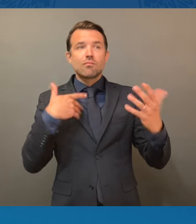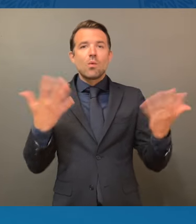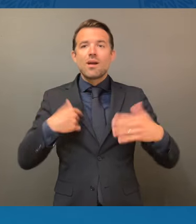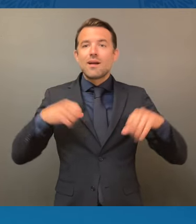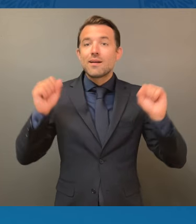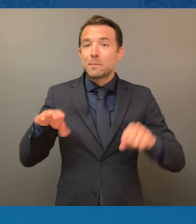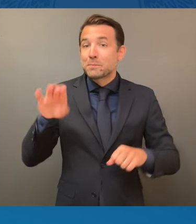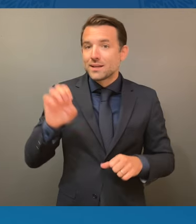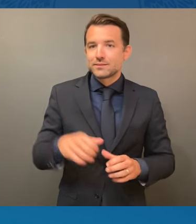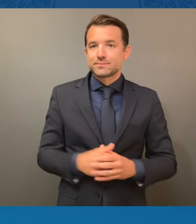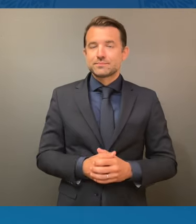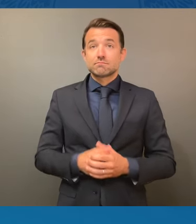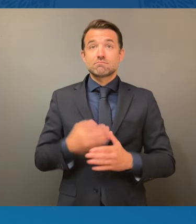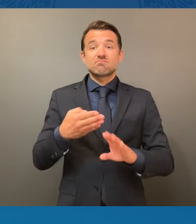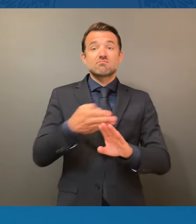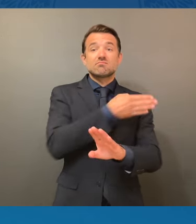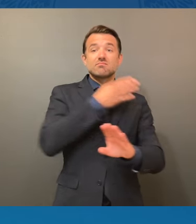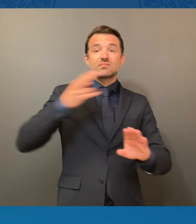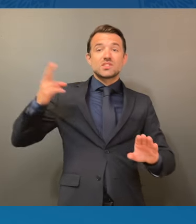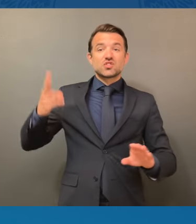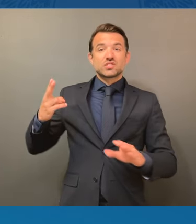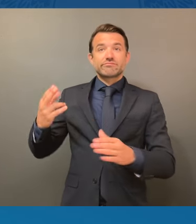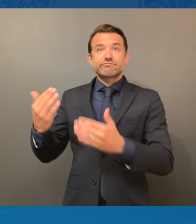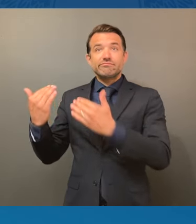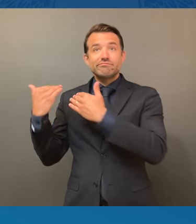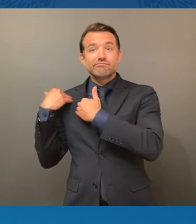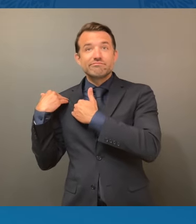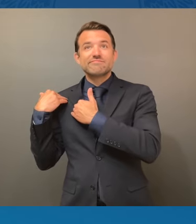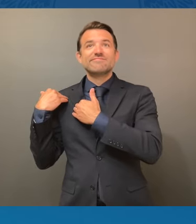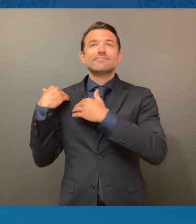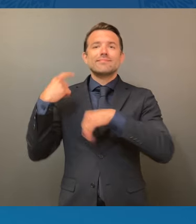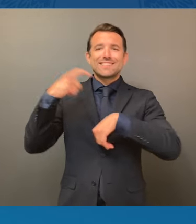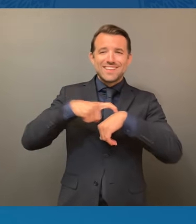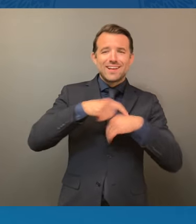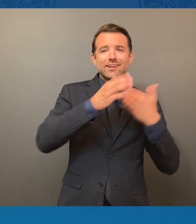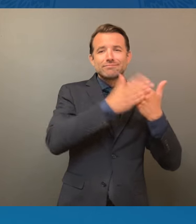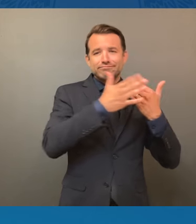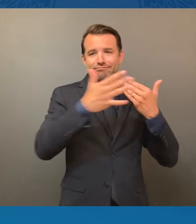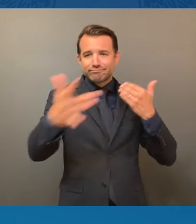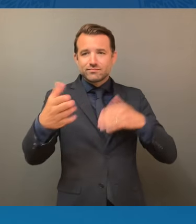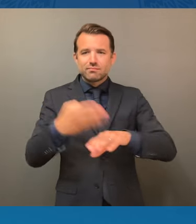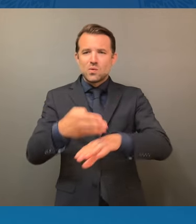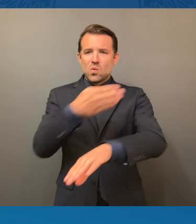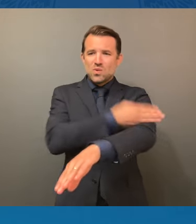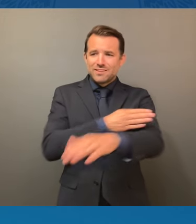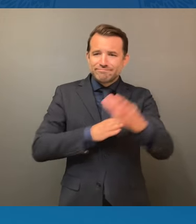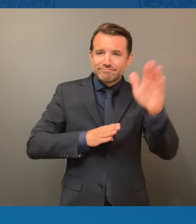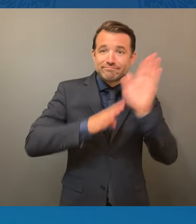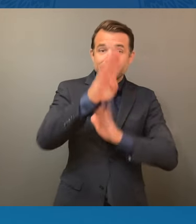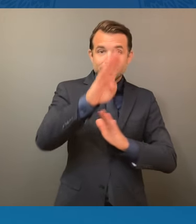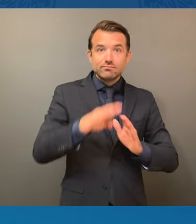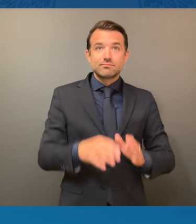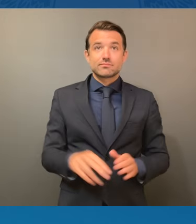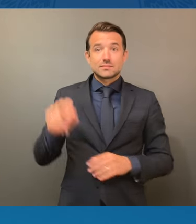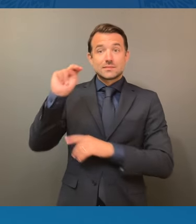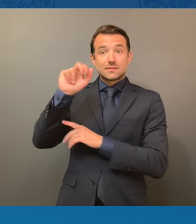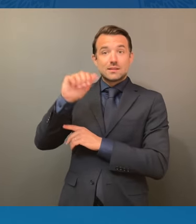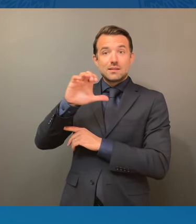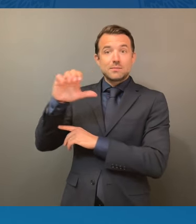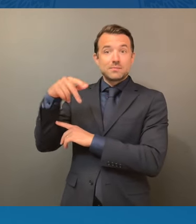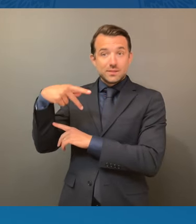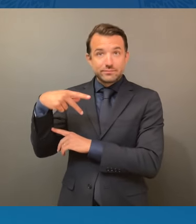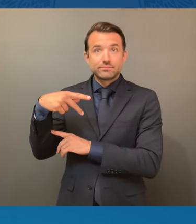been. This organization and the people who make up this organization,